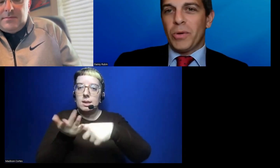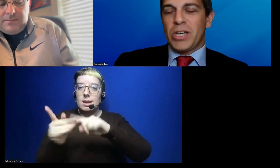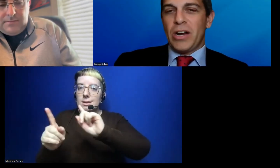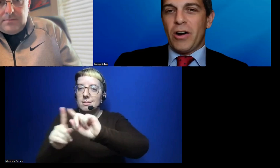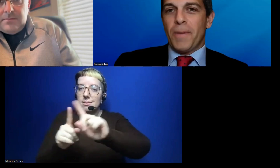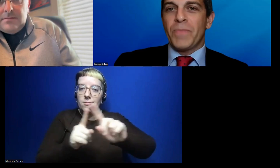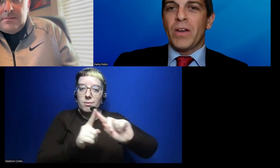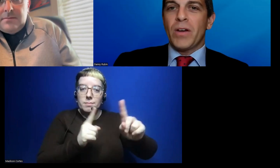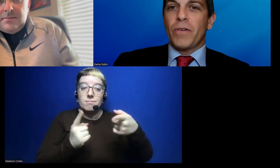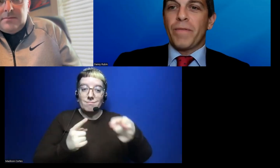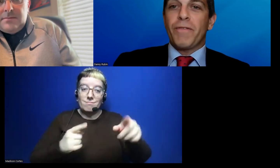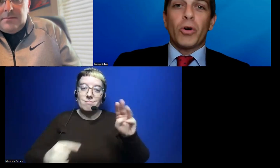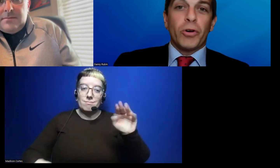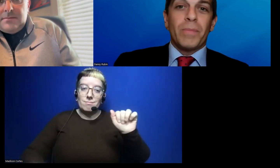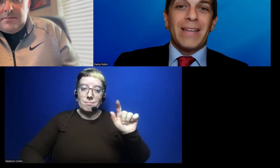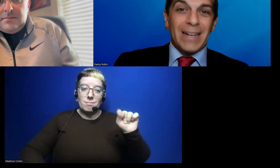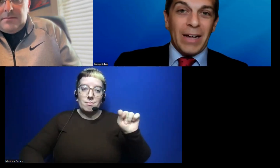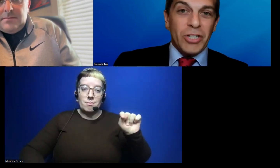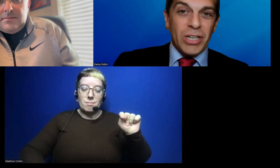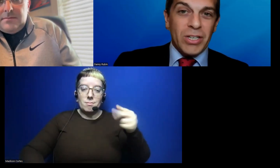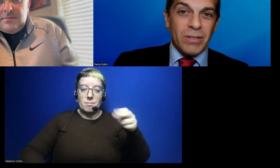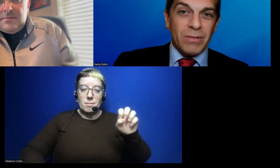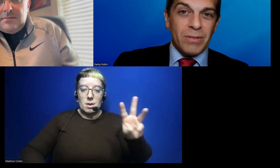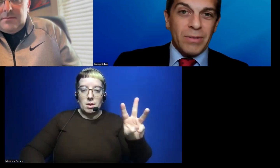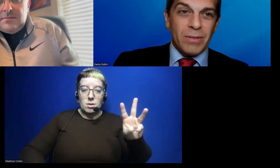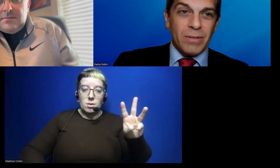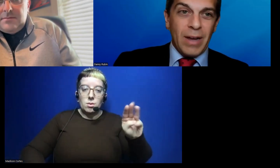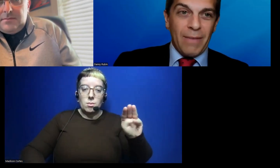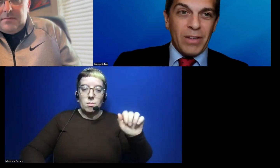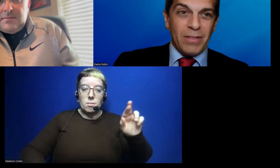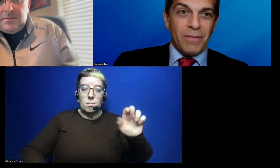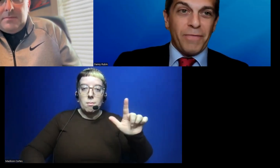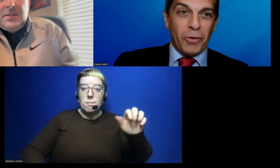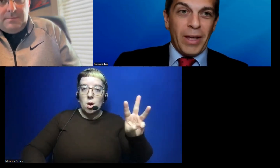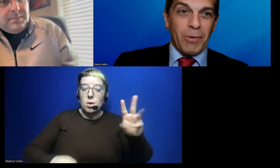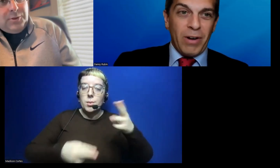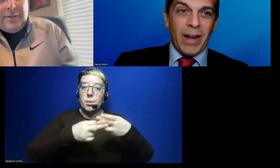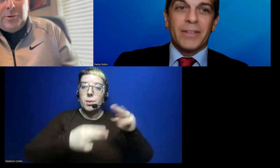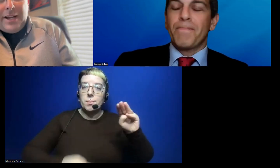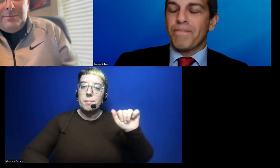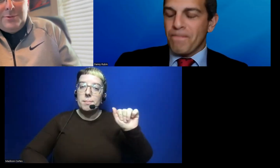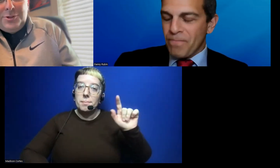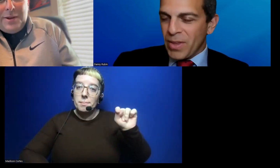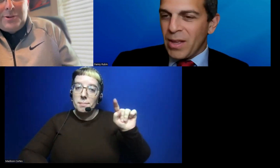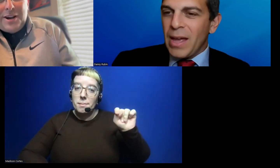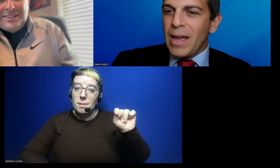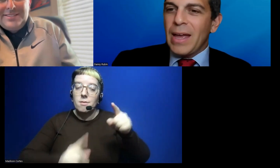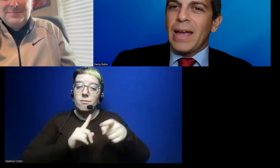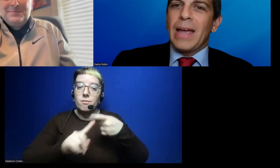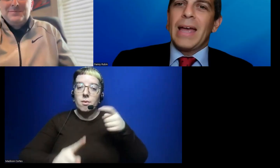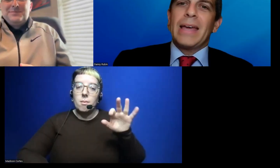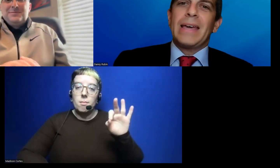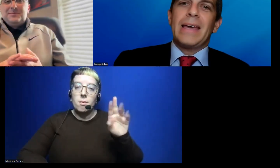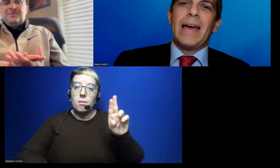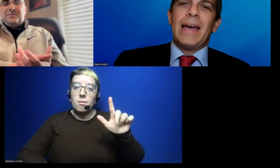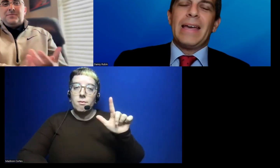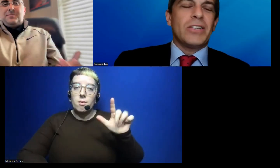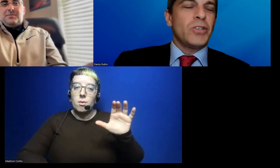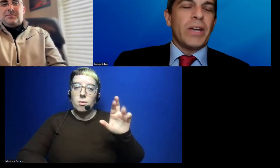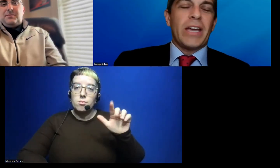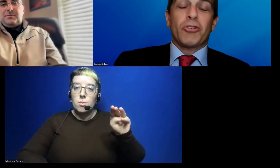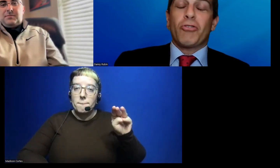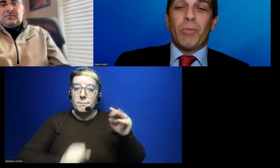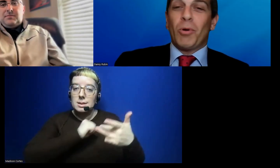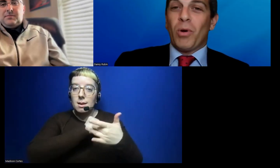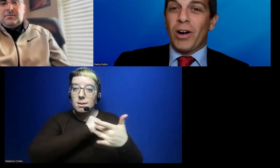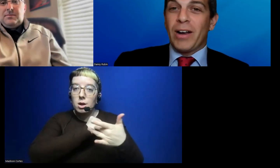Matt Marlow is here from Fulcrum Technologies. Do I have the full name You have it correct? right. You have it correct. He